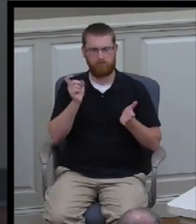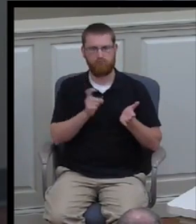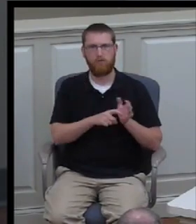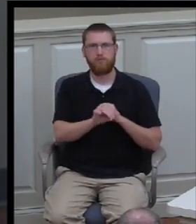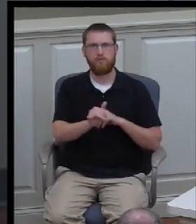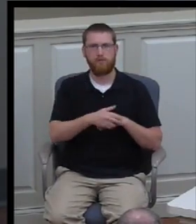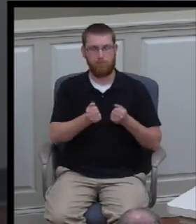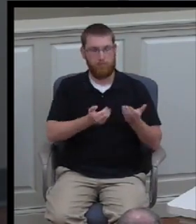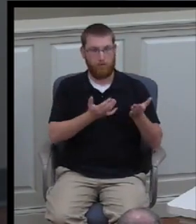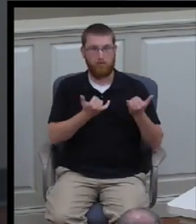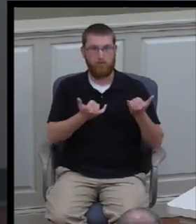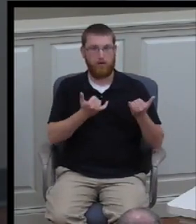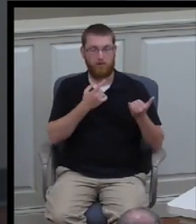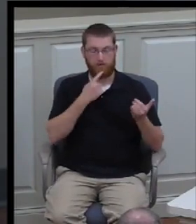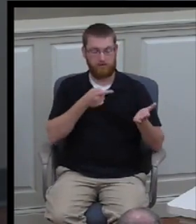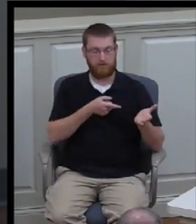proposed right now, there's,